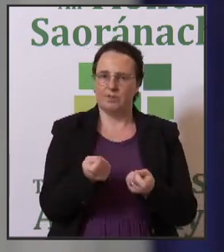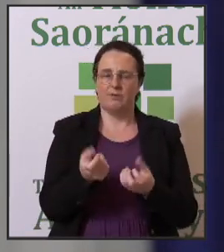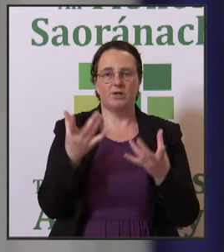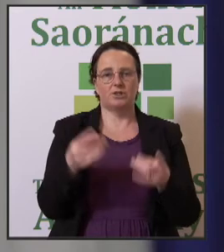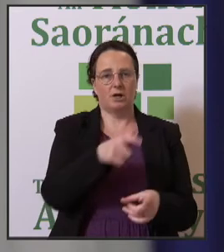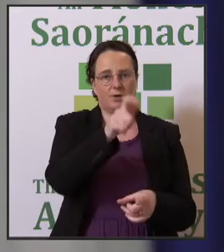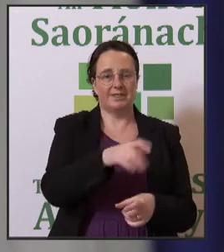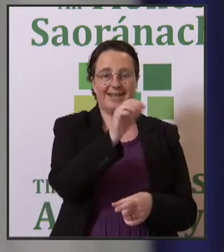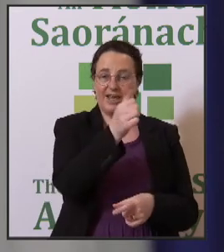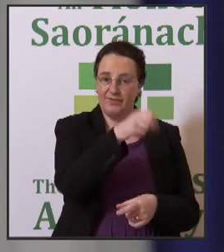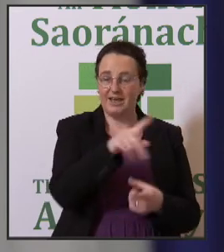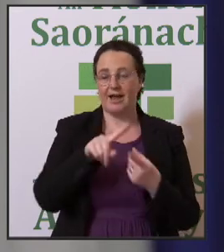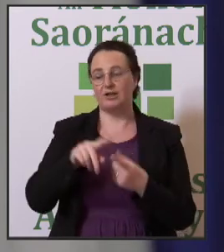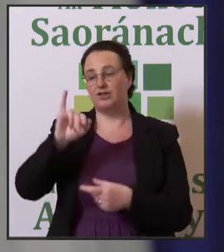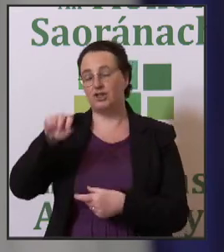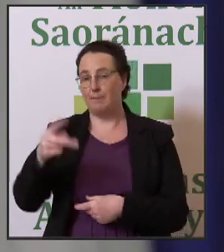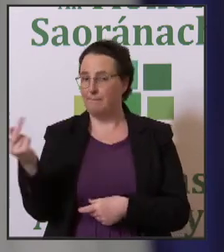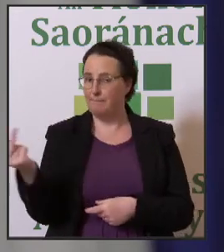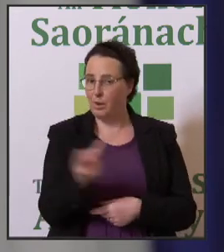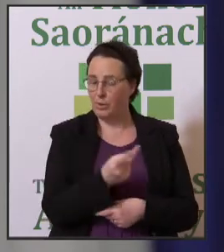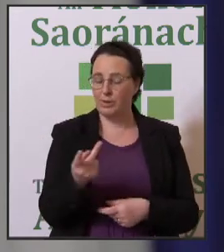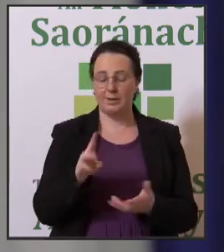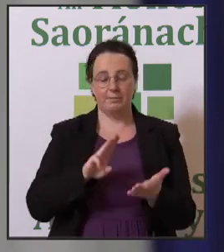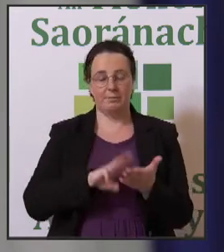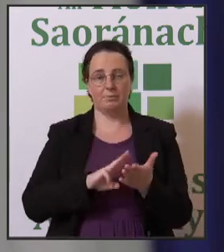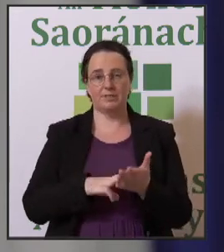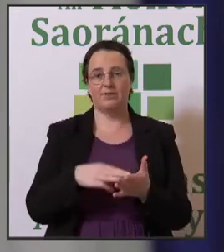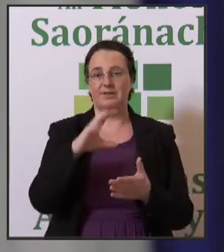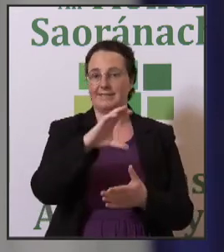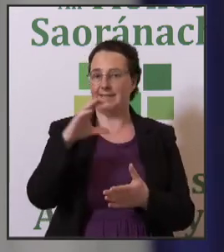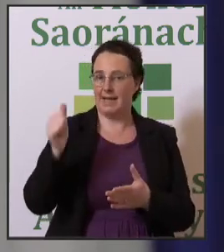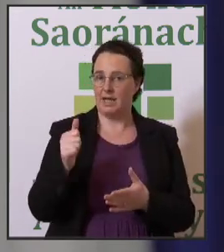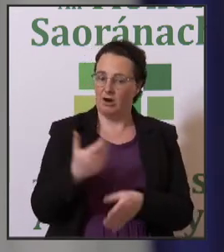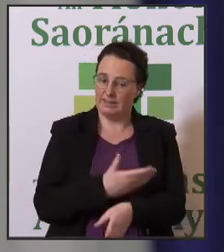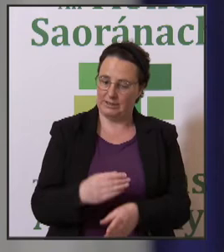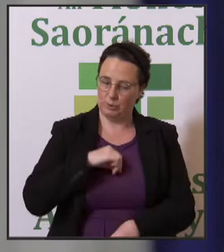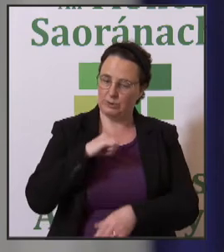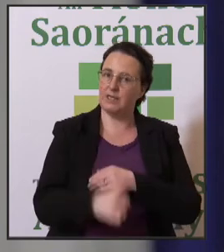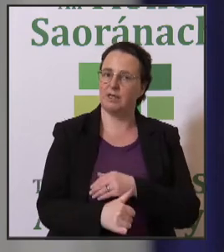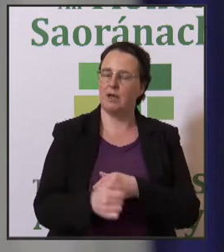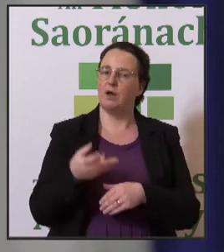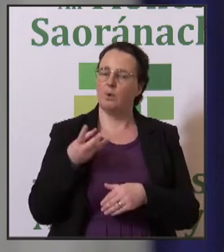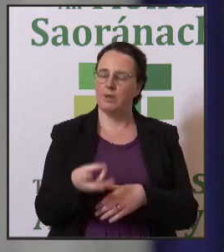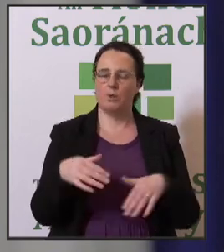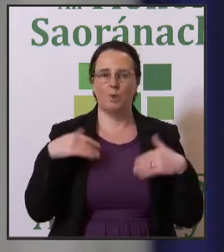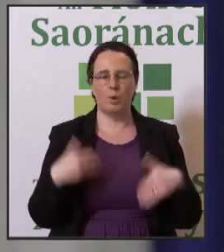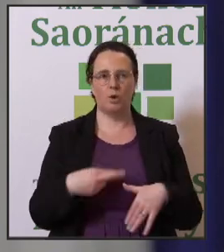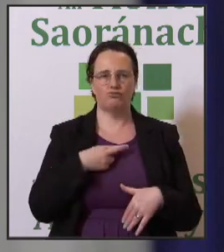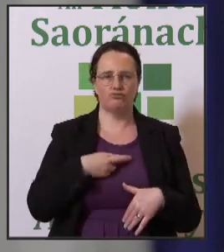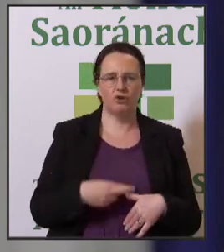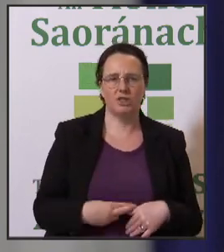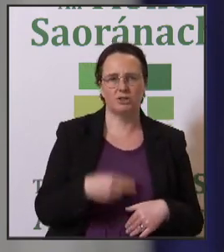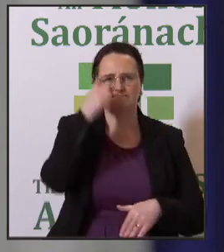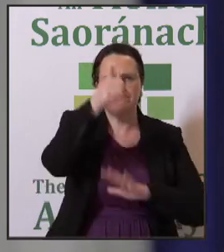chairpersons, Eivin and Jim, membership of the citizens' assemblies that are getting underway here today will be an enriching experience